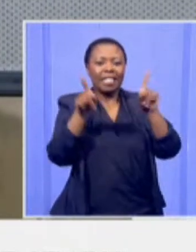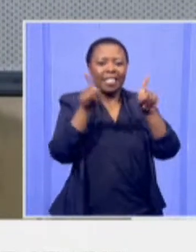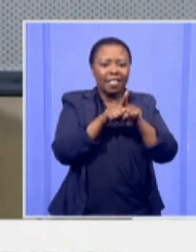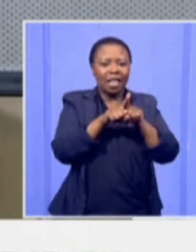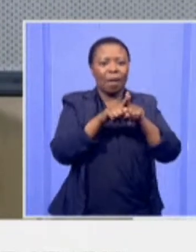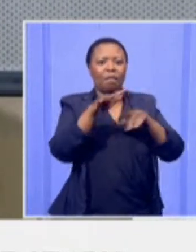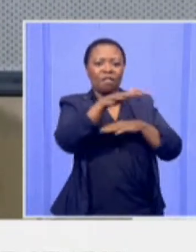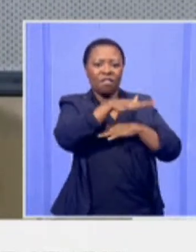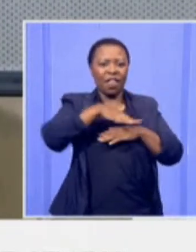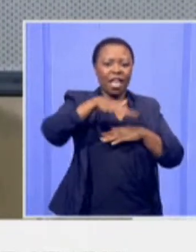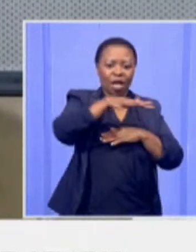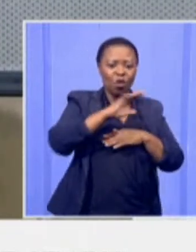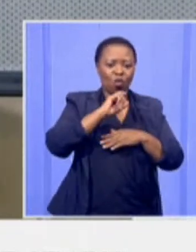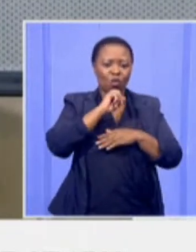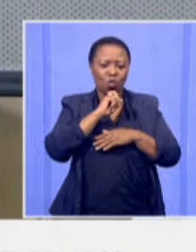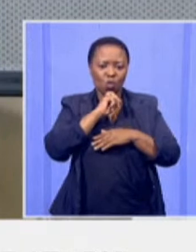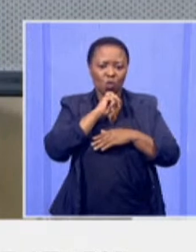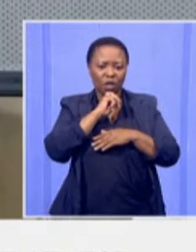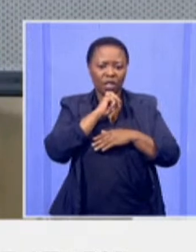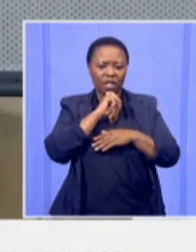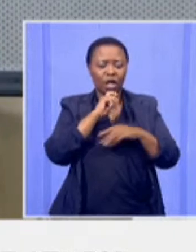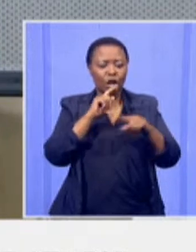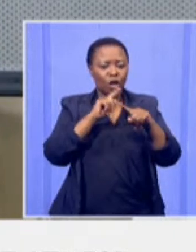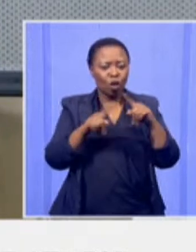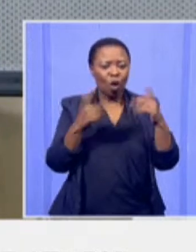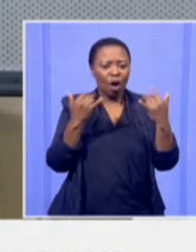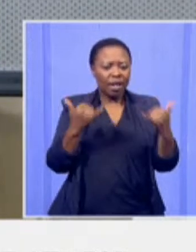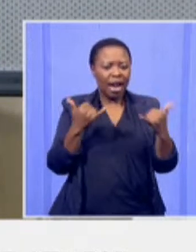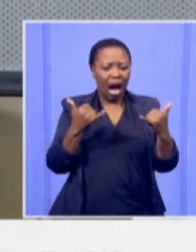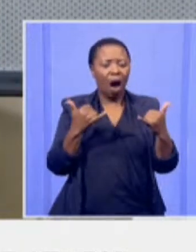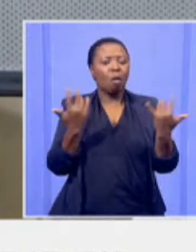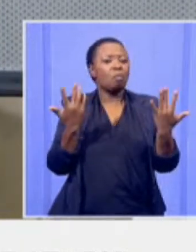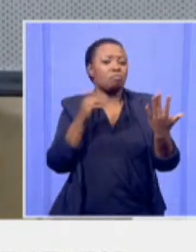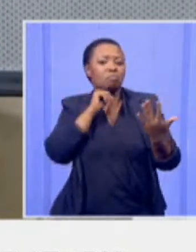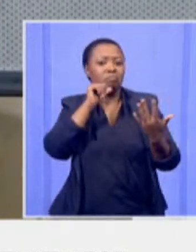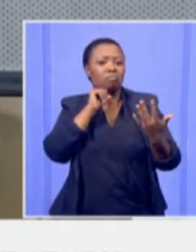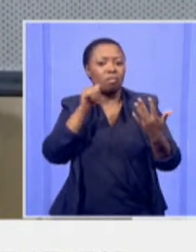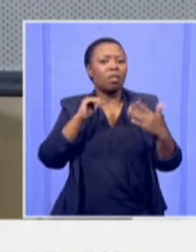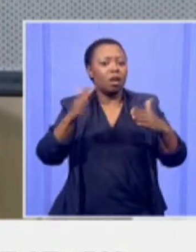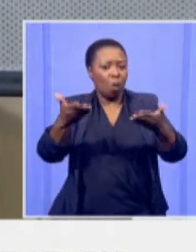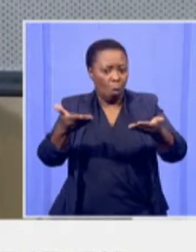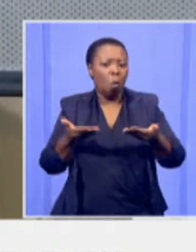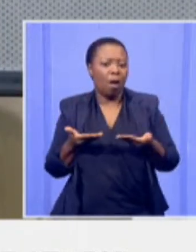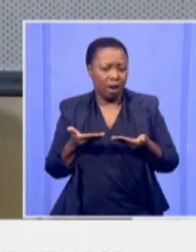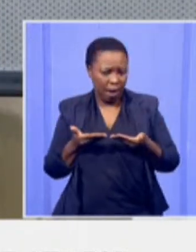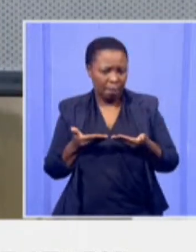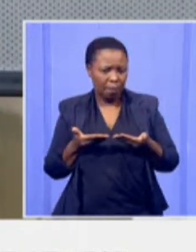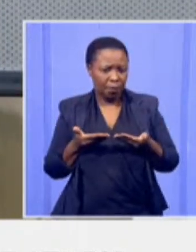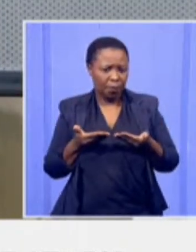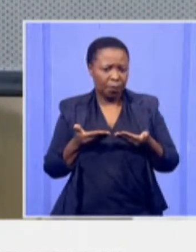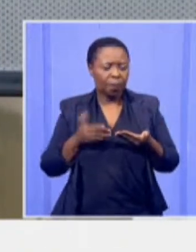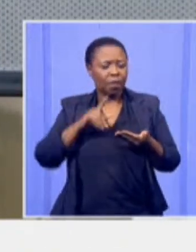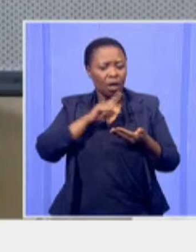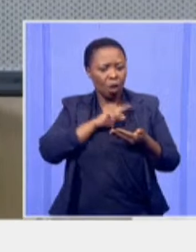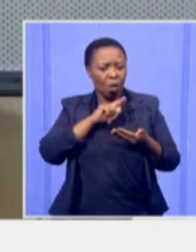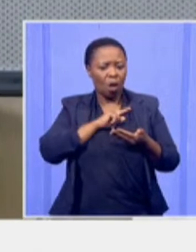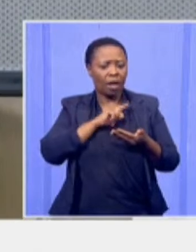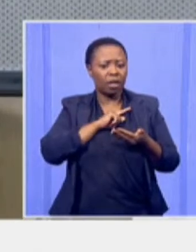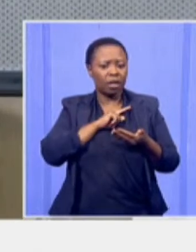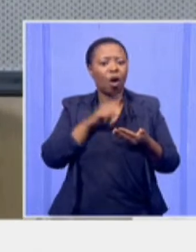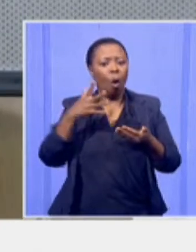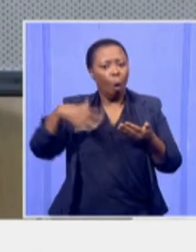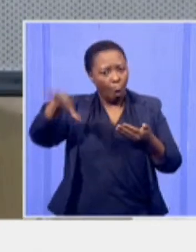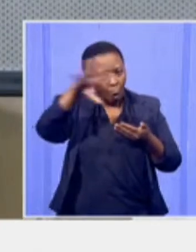automated, amalgamation, of which we welcomed, by the way, because, it's our forces which were there. So